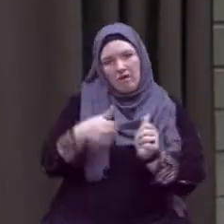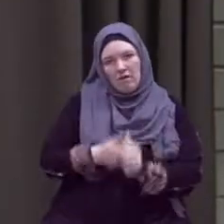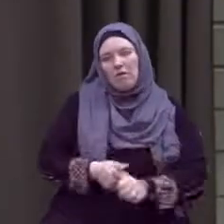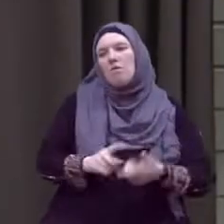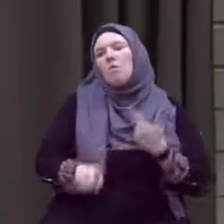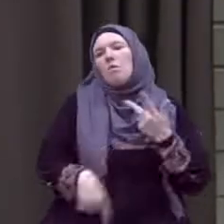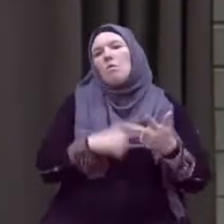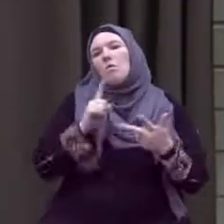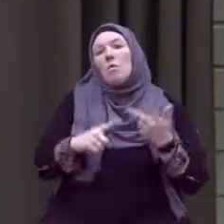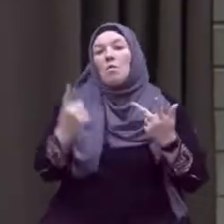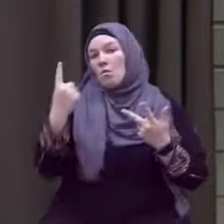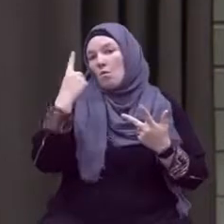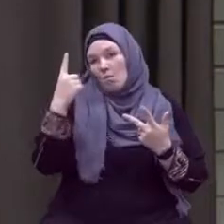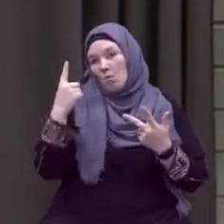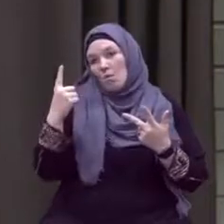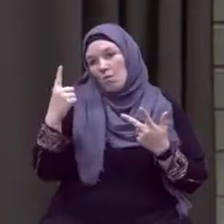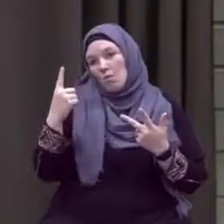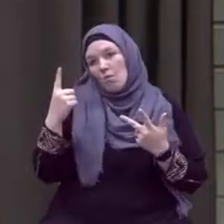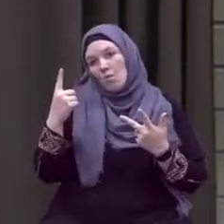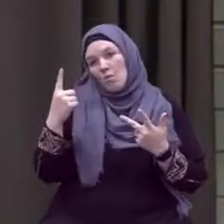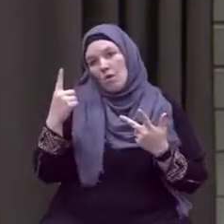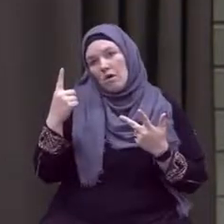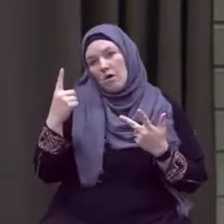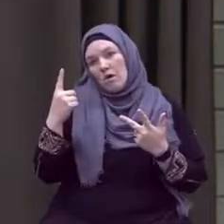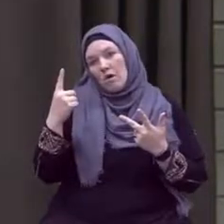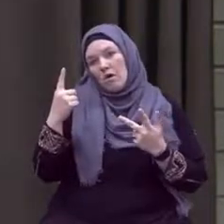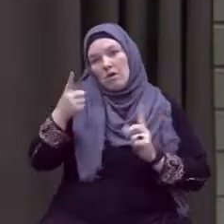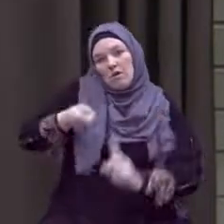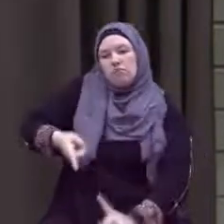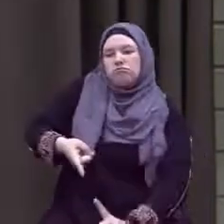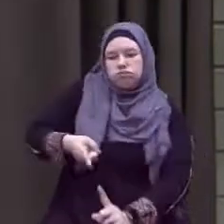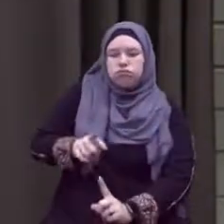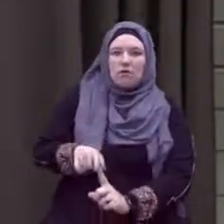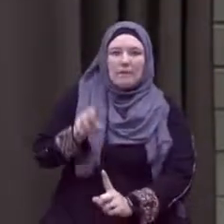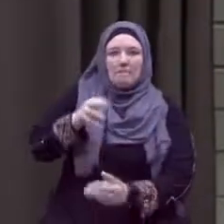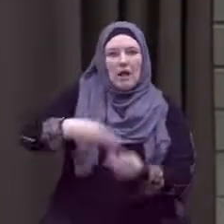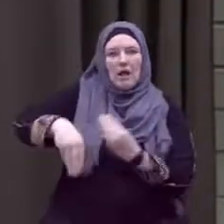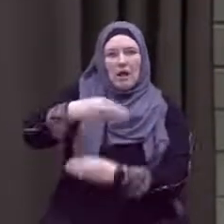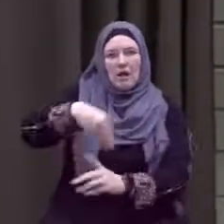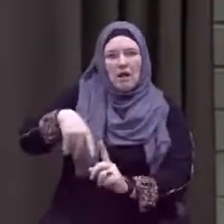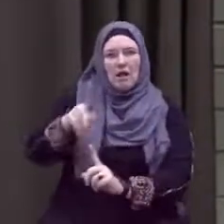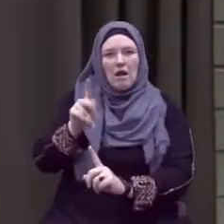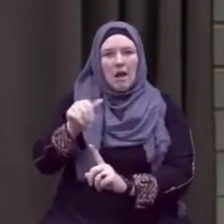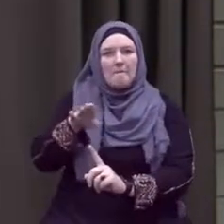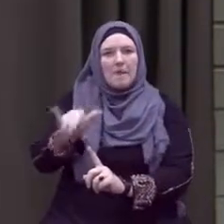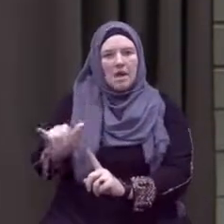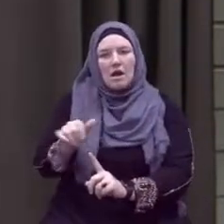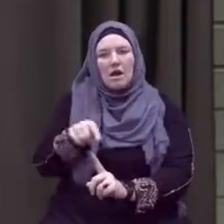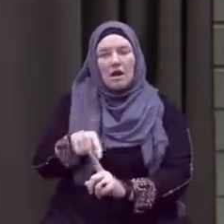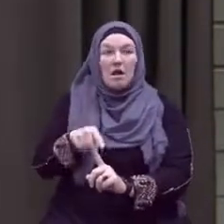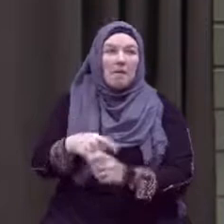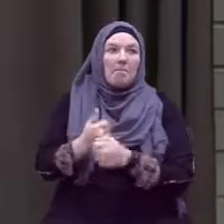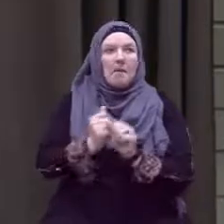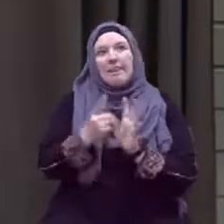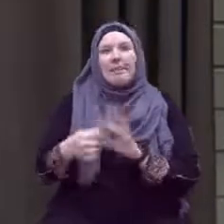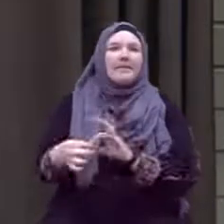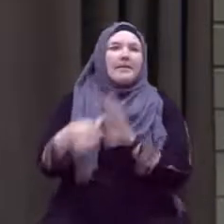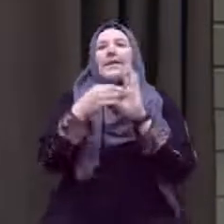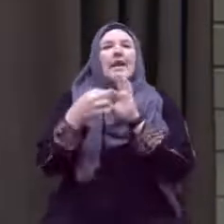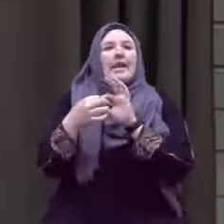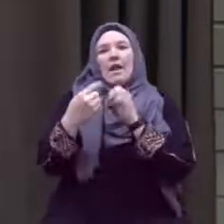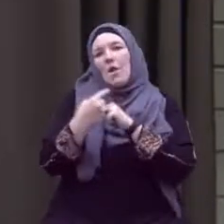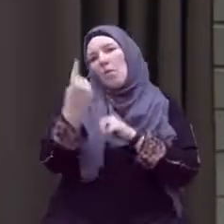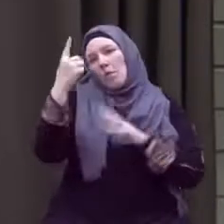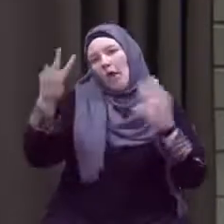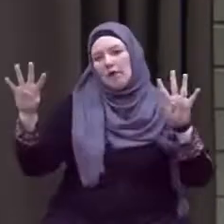have one center of gravity, which they call Al-Kaaba, that makes them supposedly united in